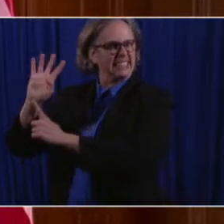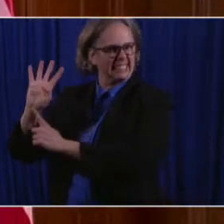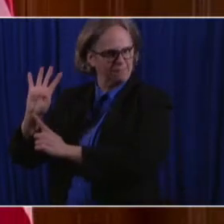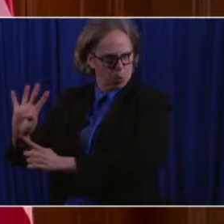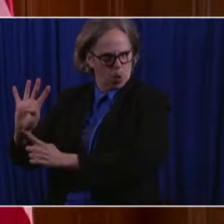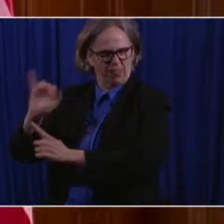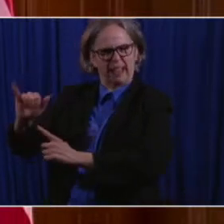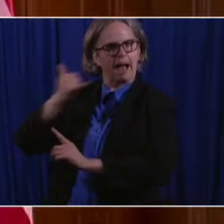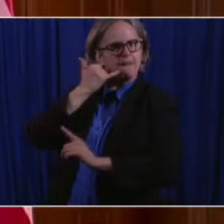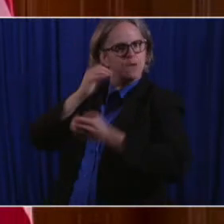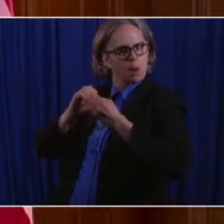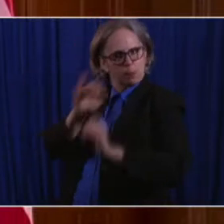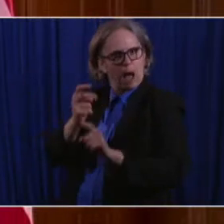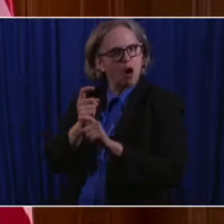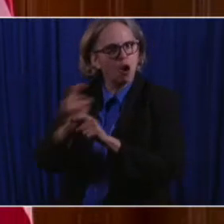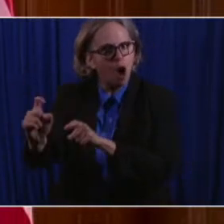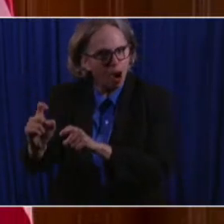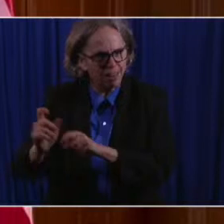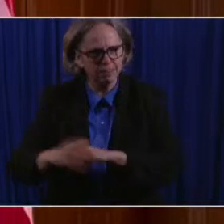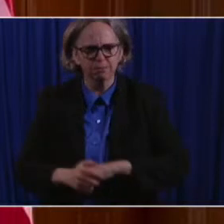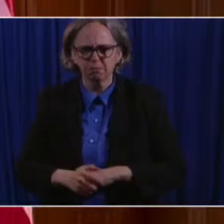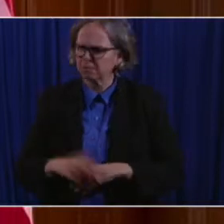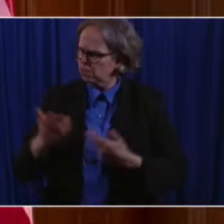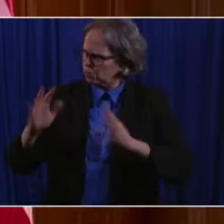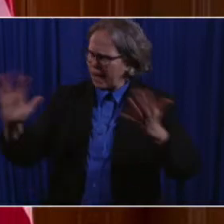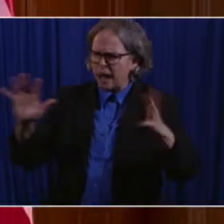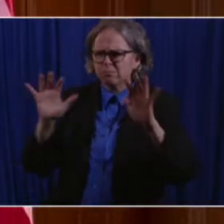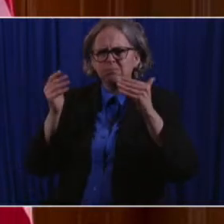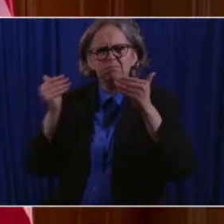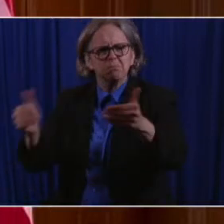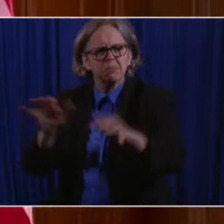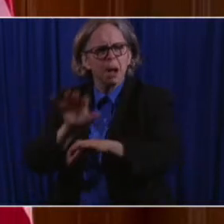1-833-4-ASK-ODH to schedule appointments. Again, for people who